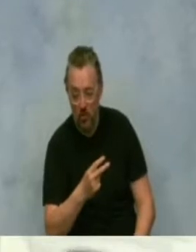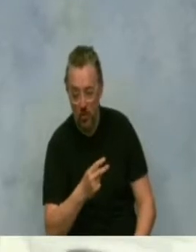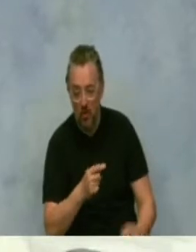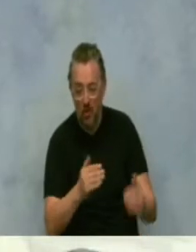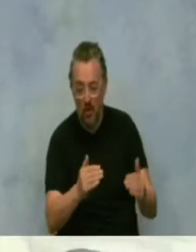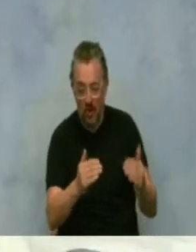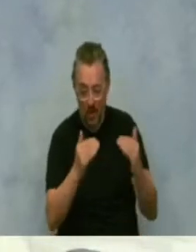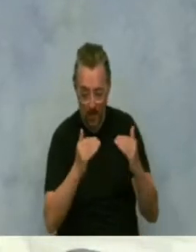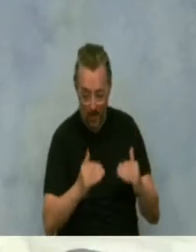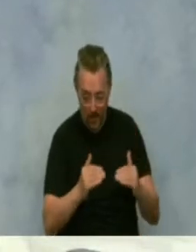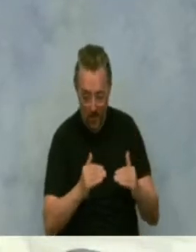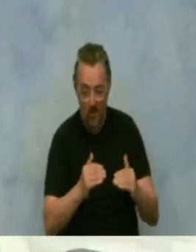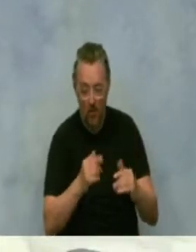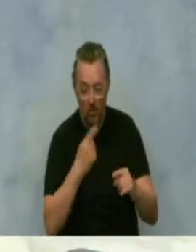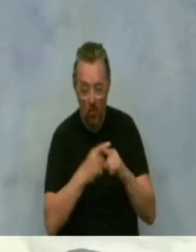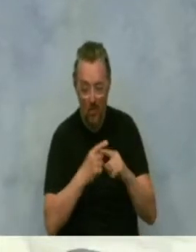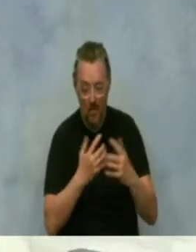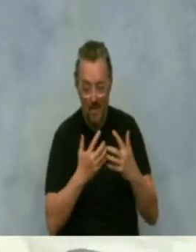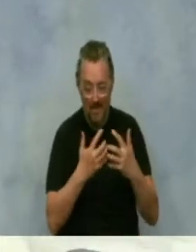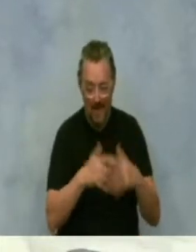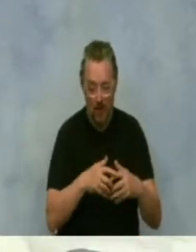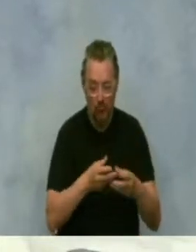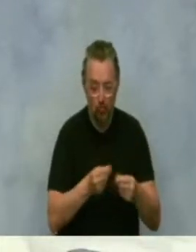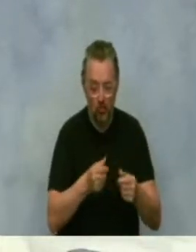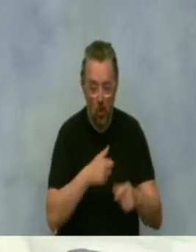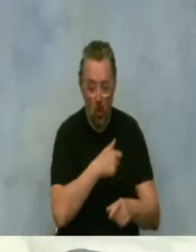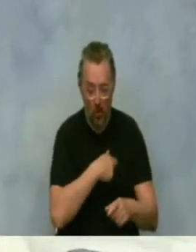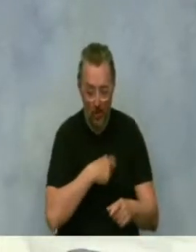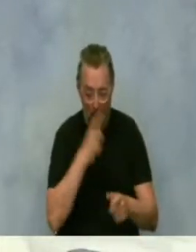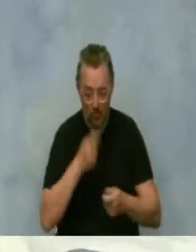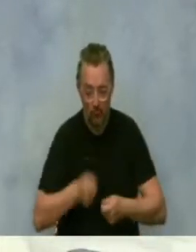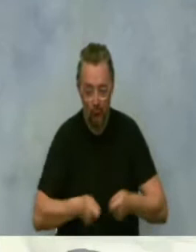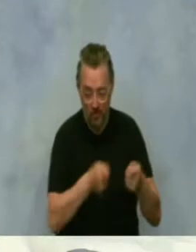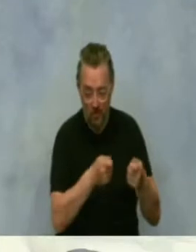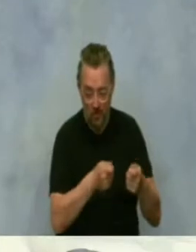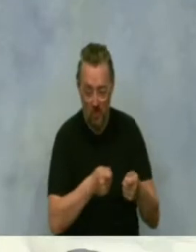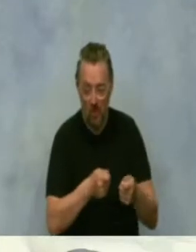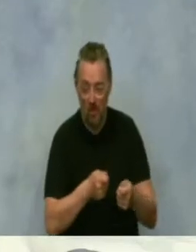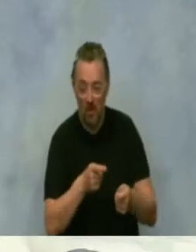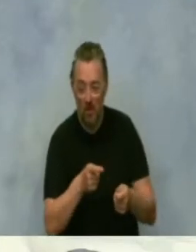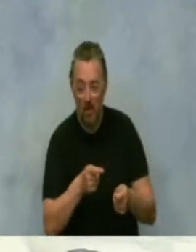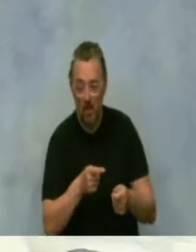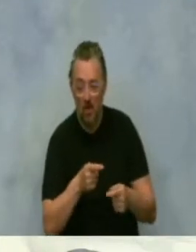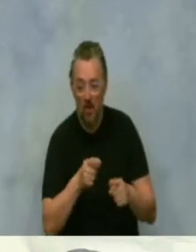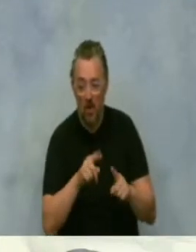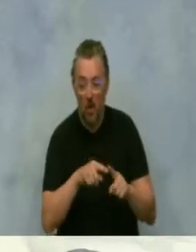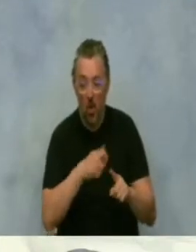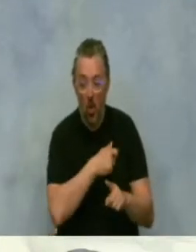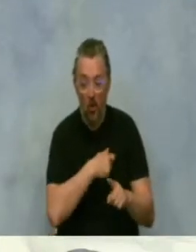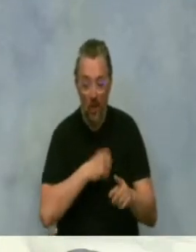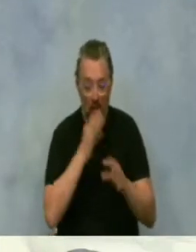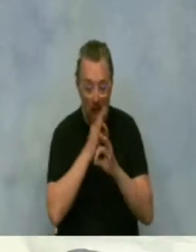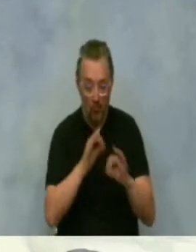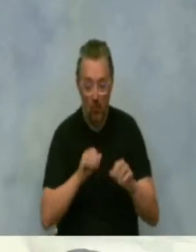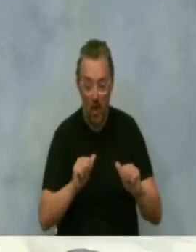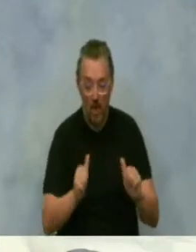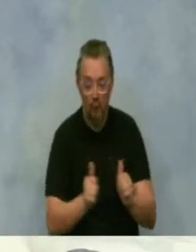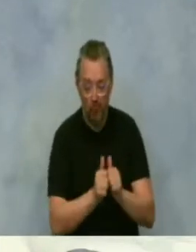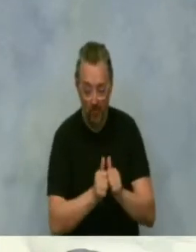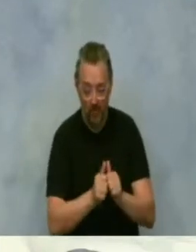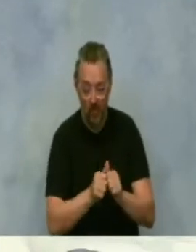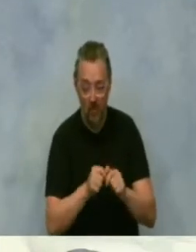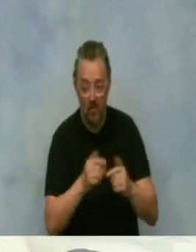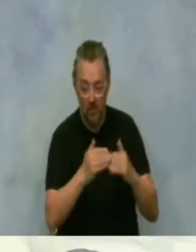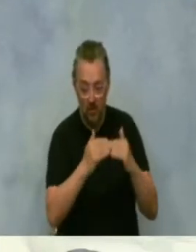resource plan updates to the Housing and Technical Resources Committee. Referring you back to recommendations at section 2, the committee is asked to approve the following recommendations.